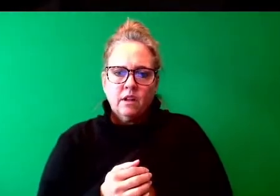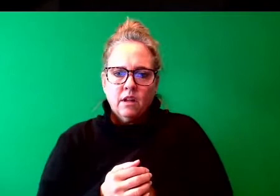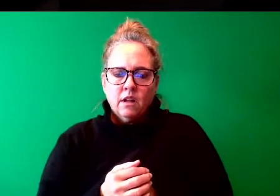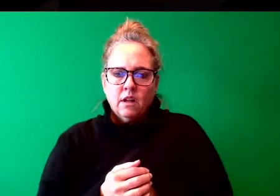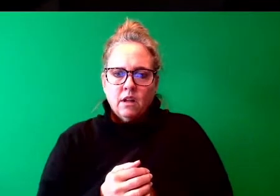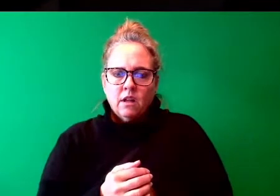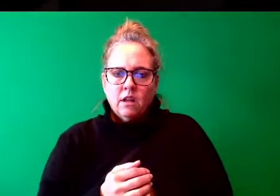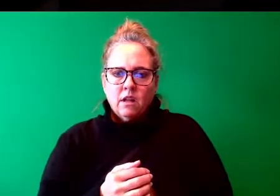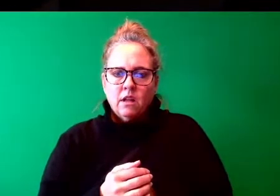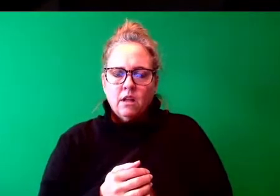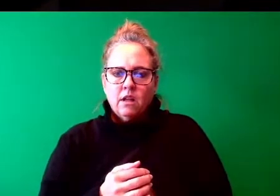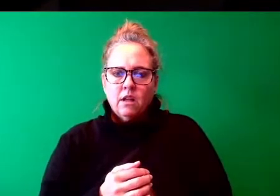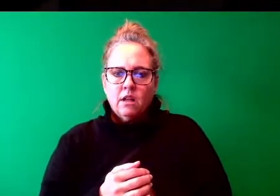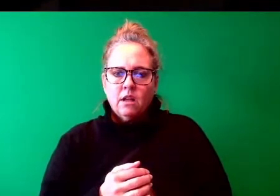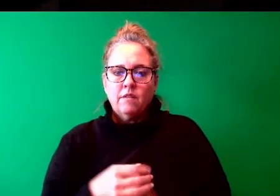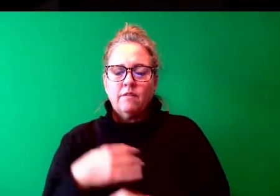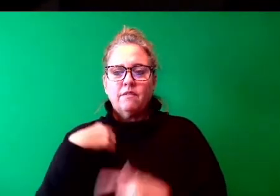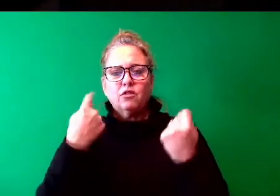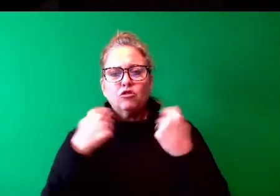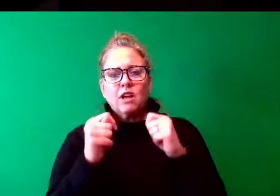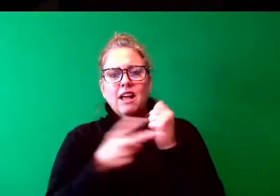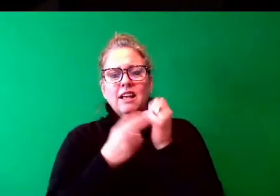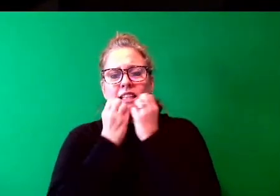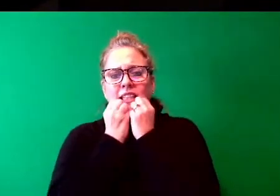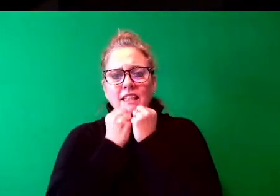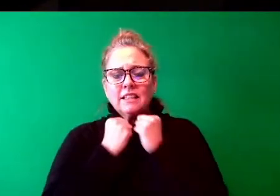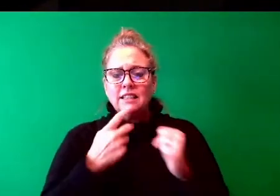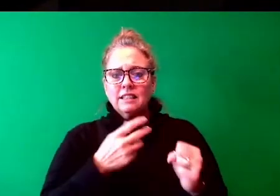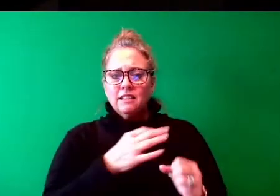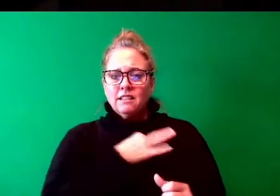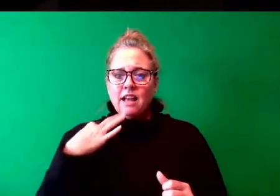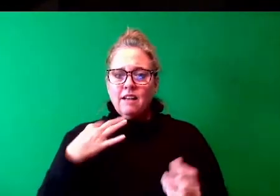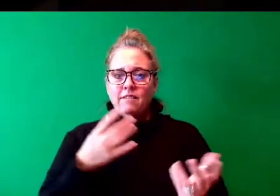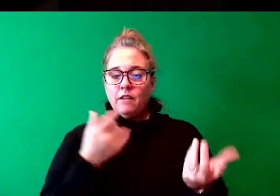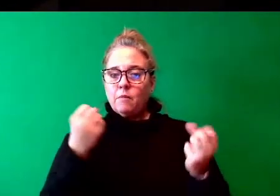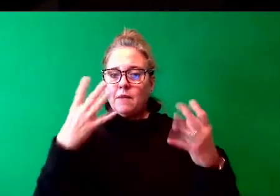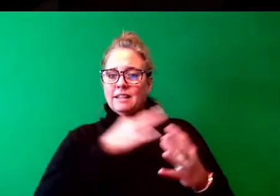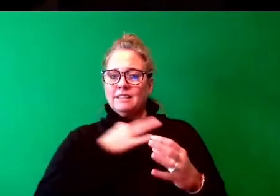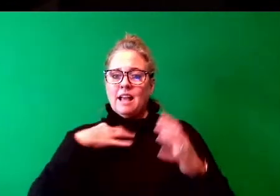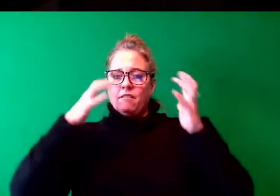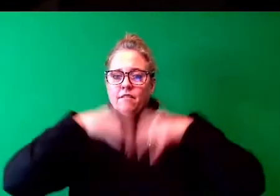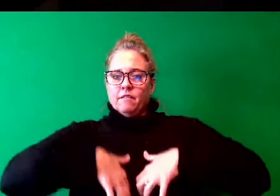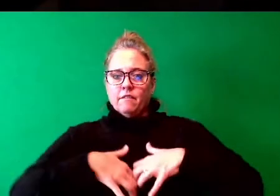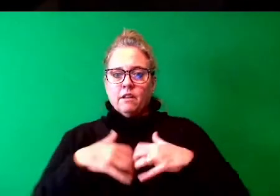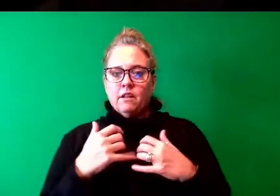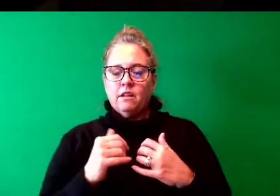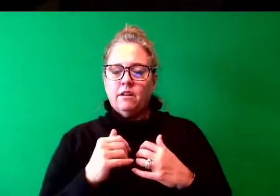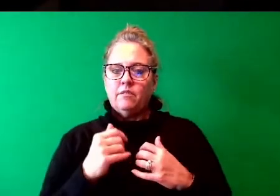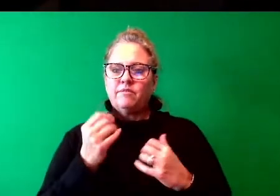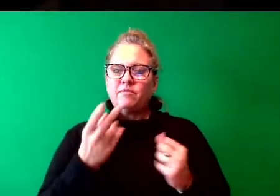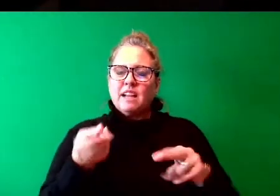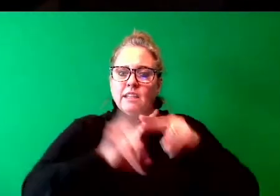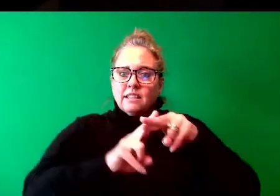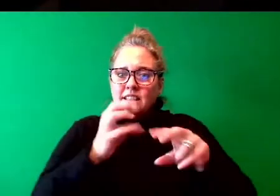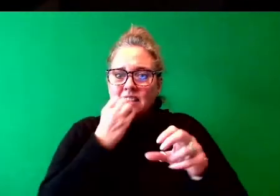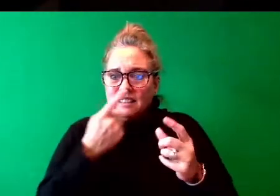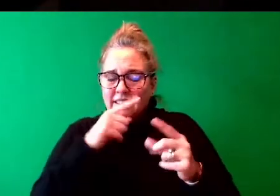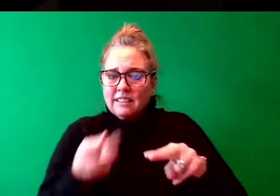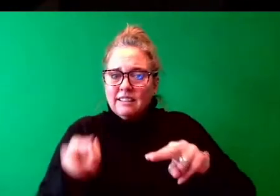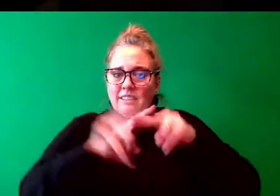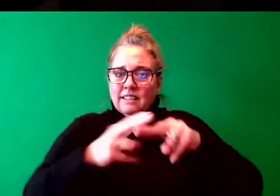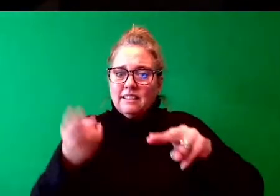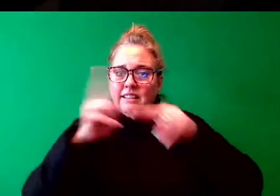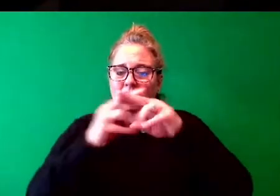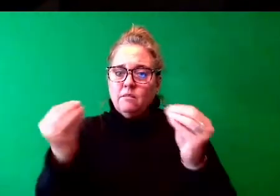to find things to help keep them there. Most of the staff are having to work extra shifts, and they've been doing this for